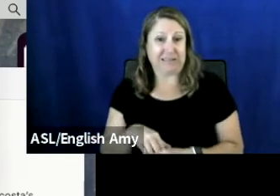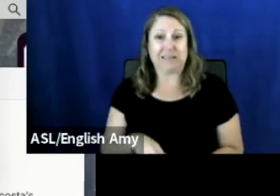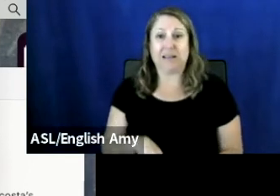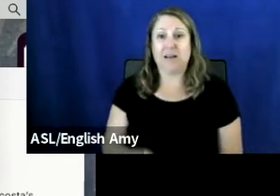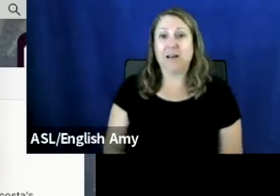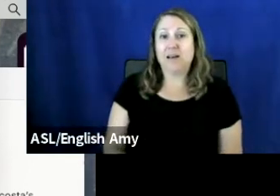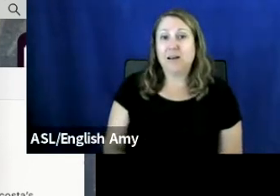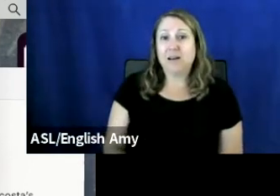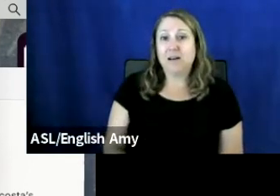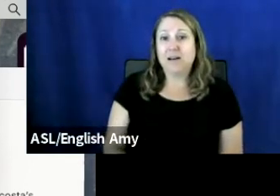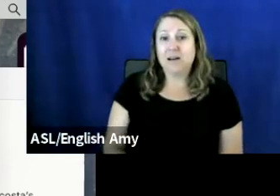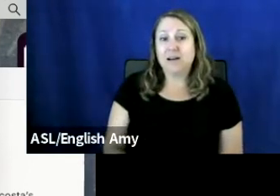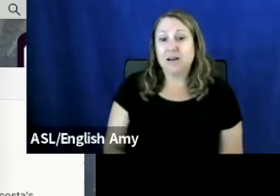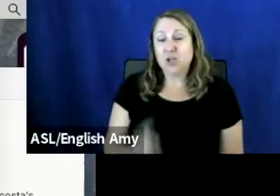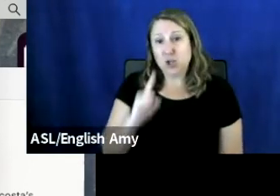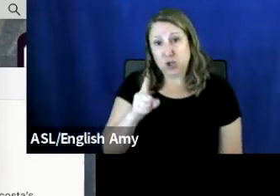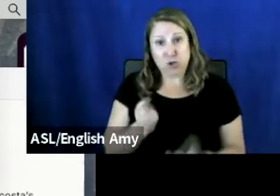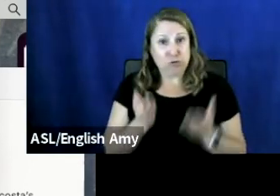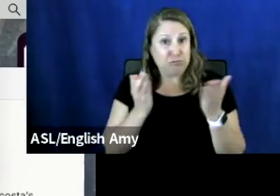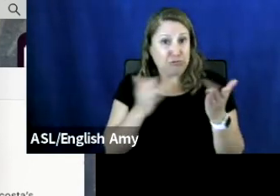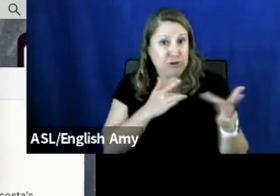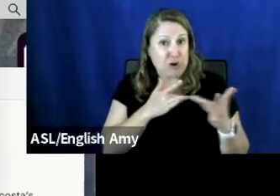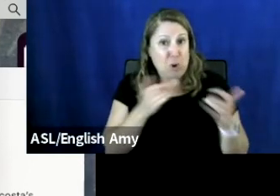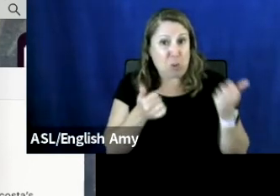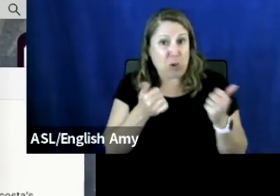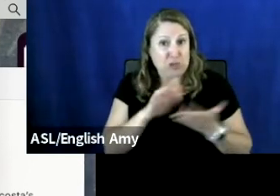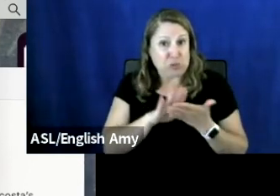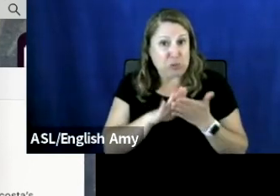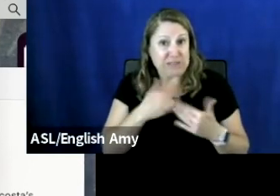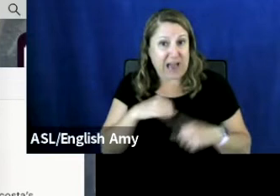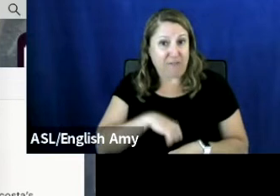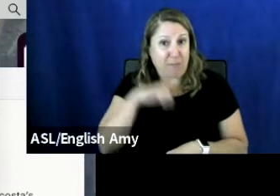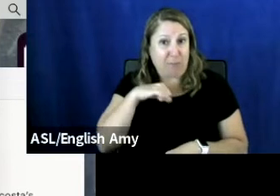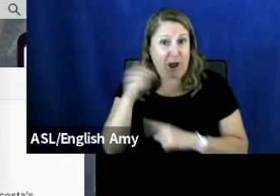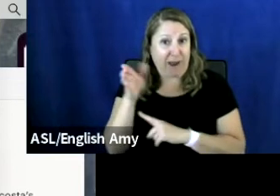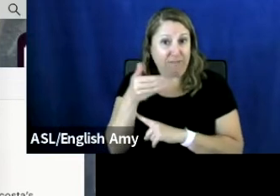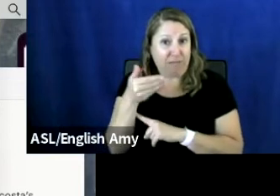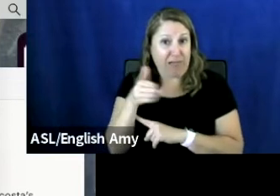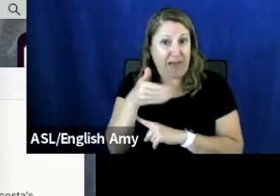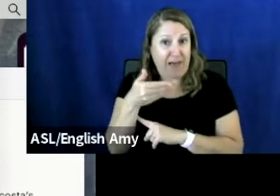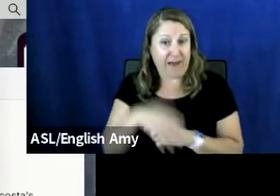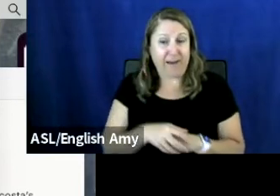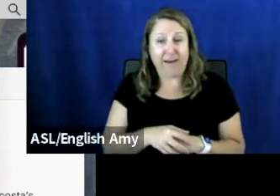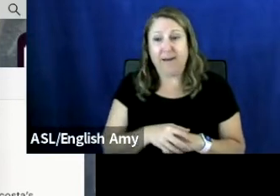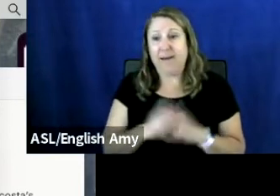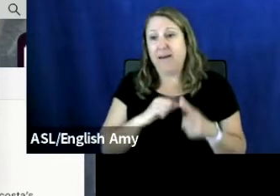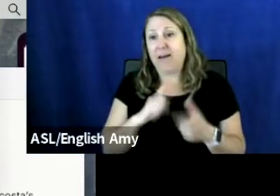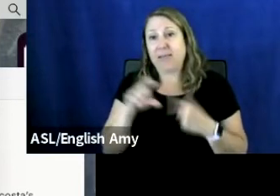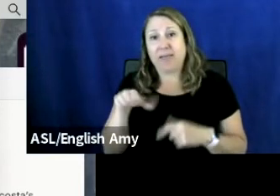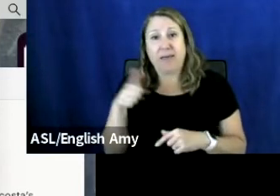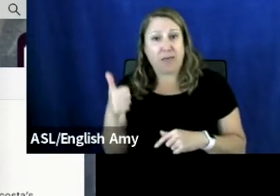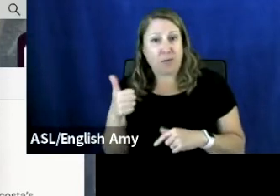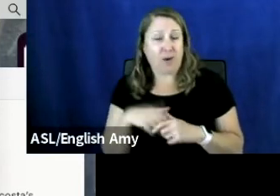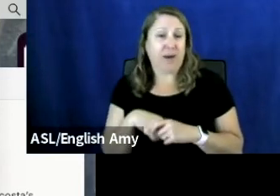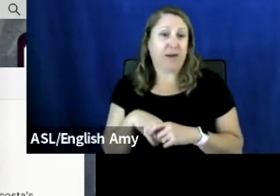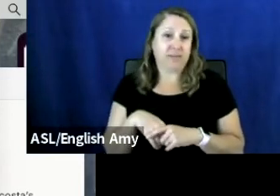you raised the concern about which schools have pride flags. And then also, and then the other one being a